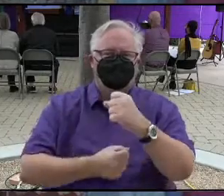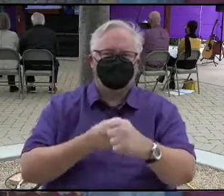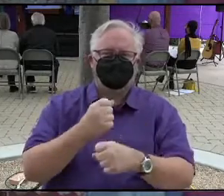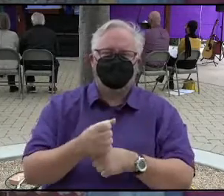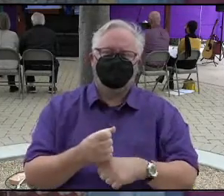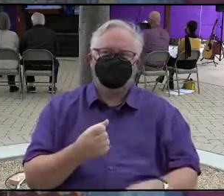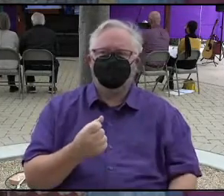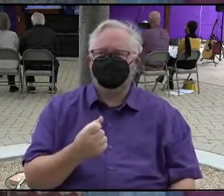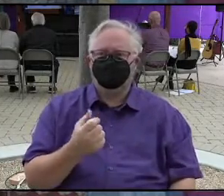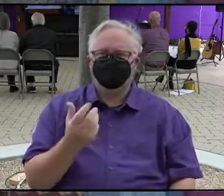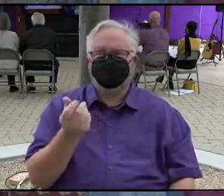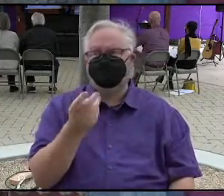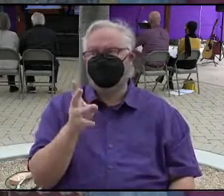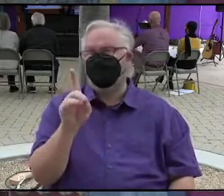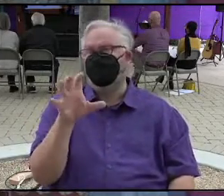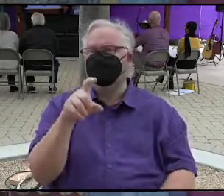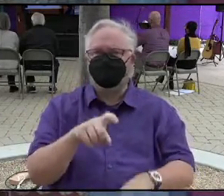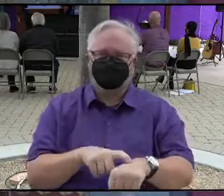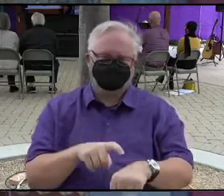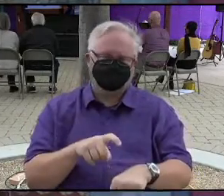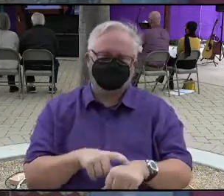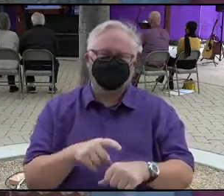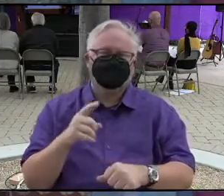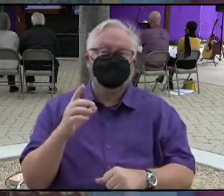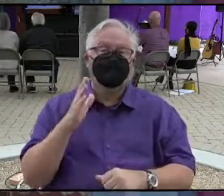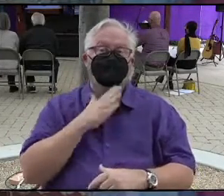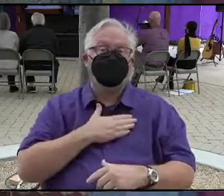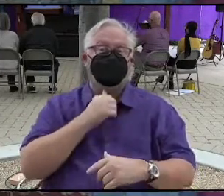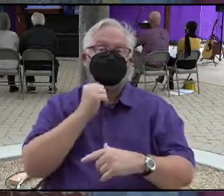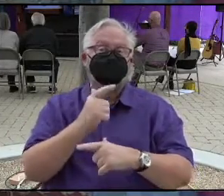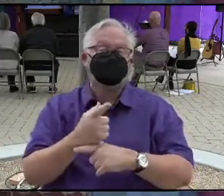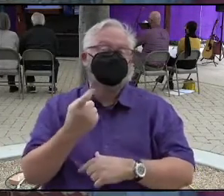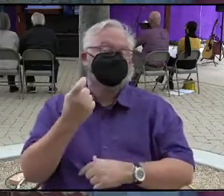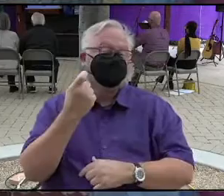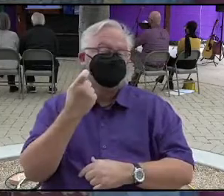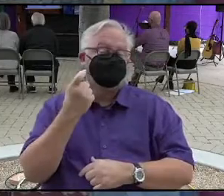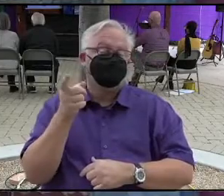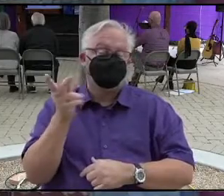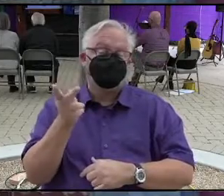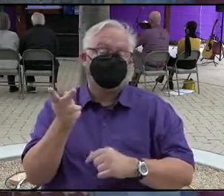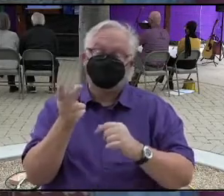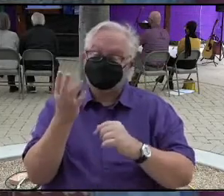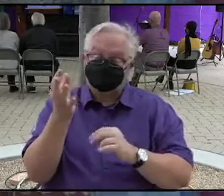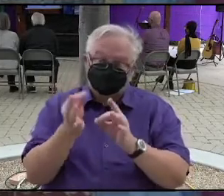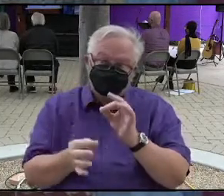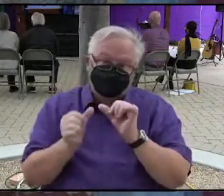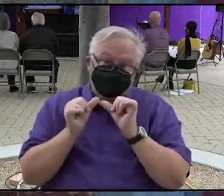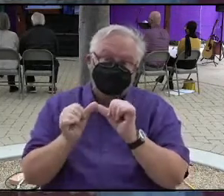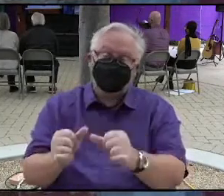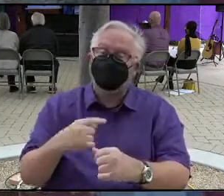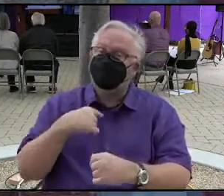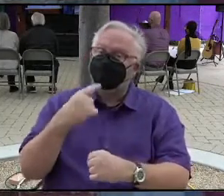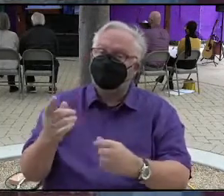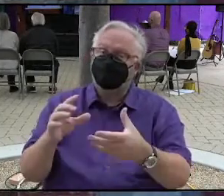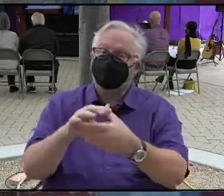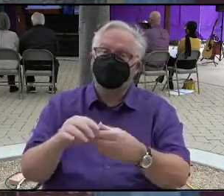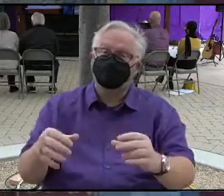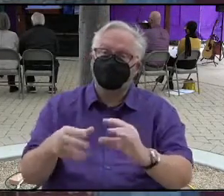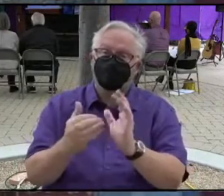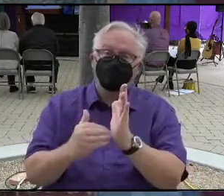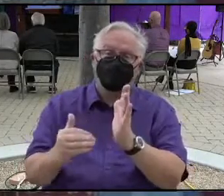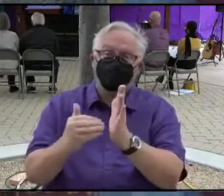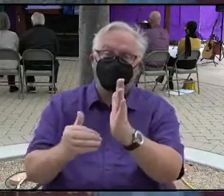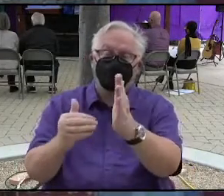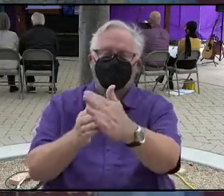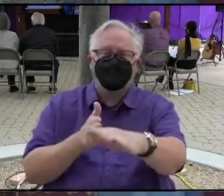of times, hundreds of times. My sisters just kept telling it over and over, even